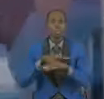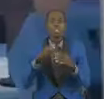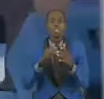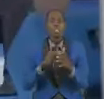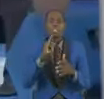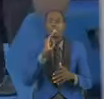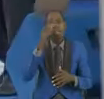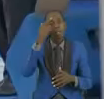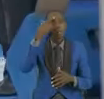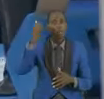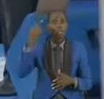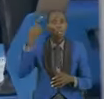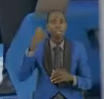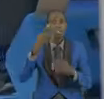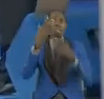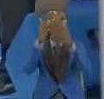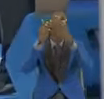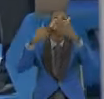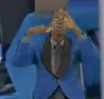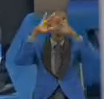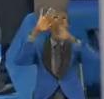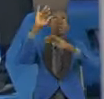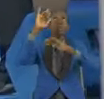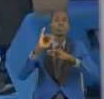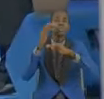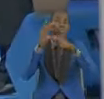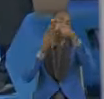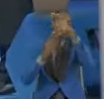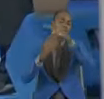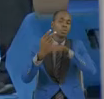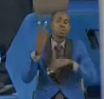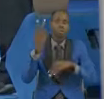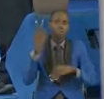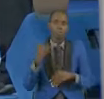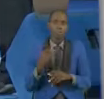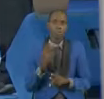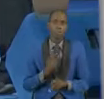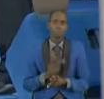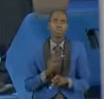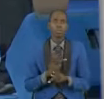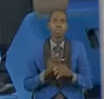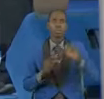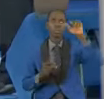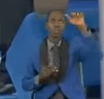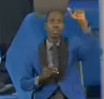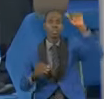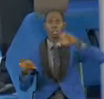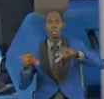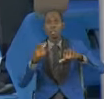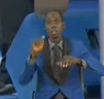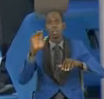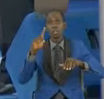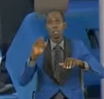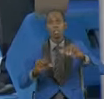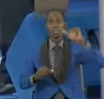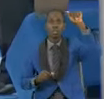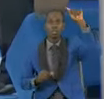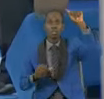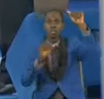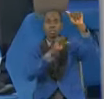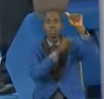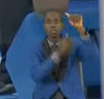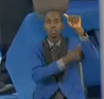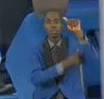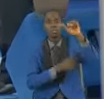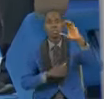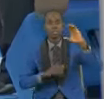heavenly vision was sustained as A, authority. C,